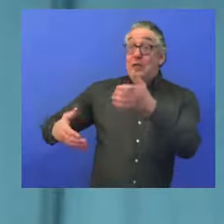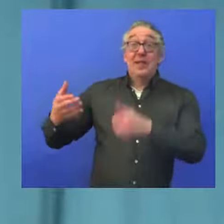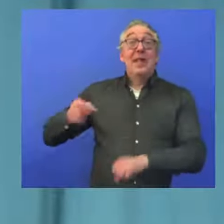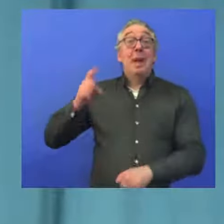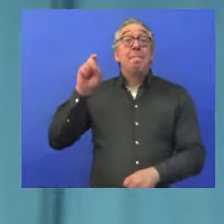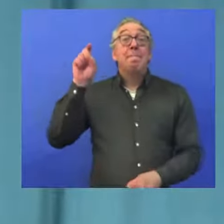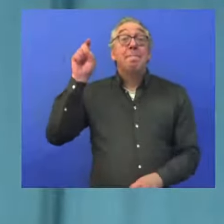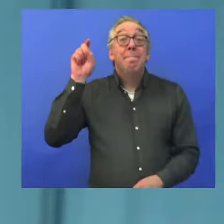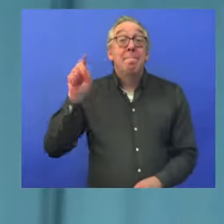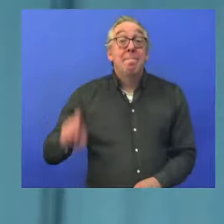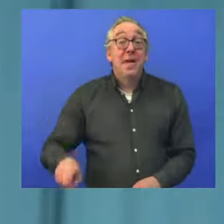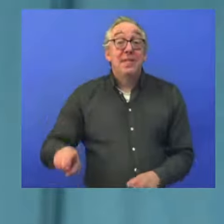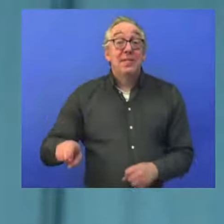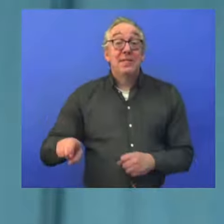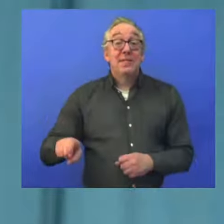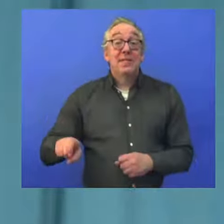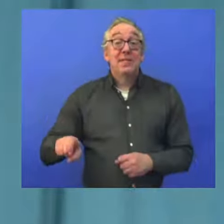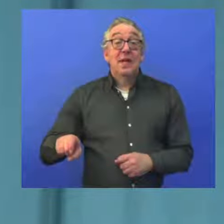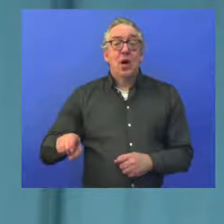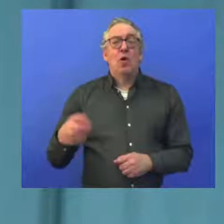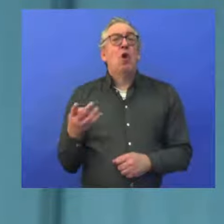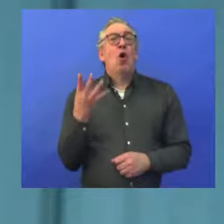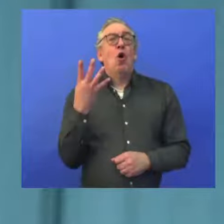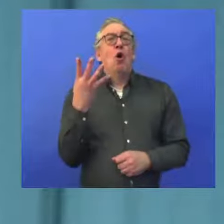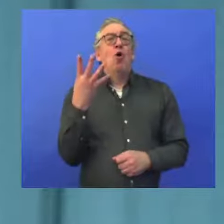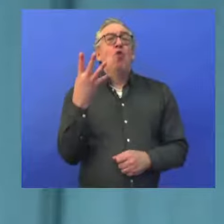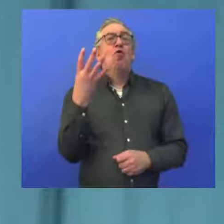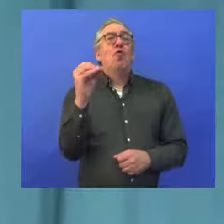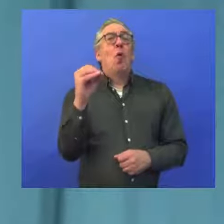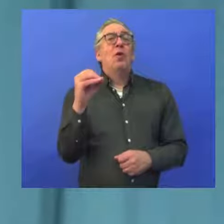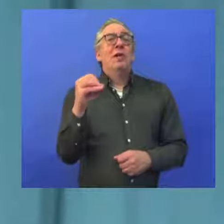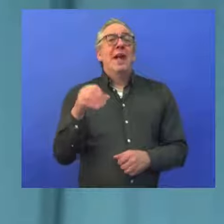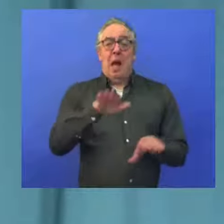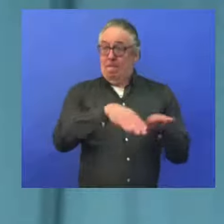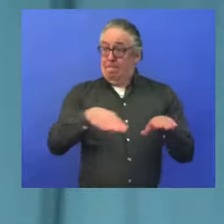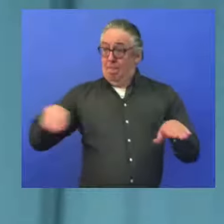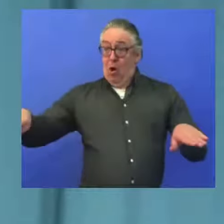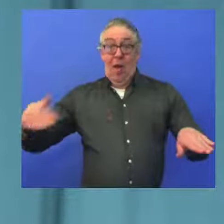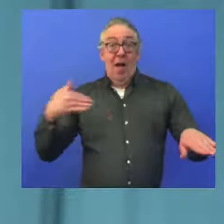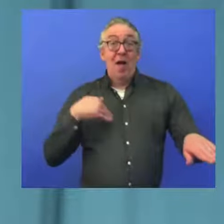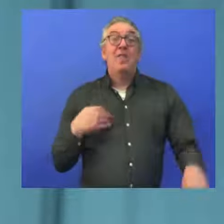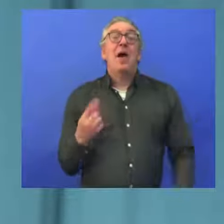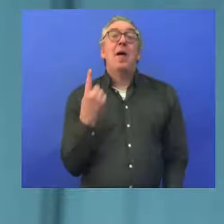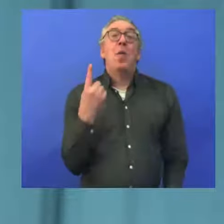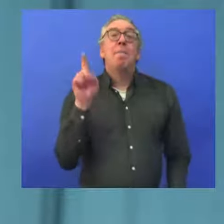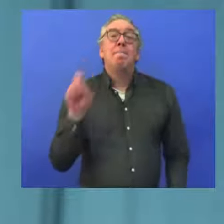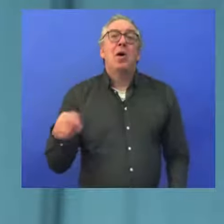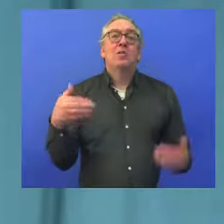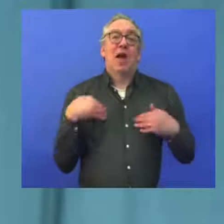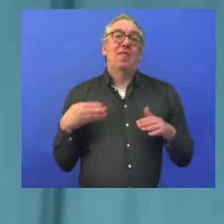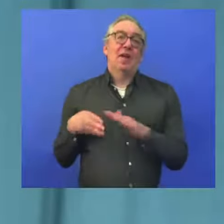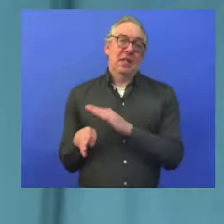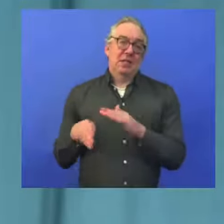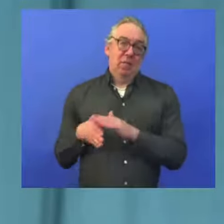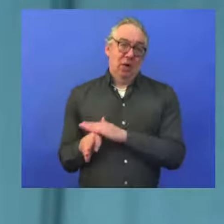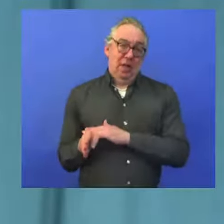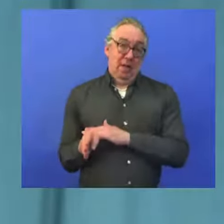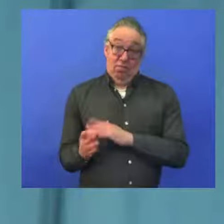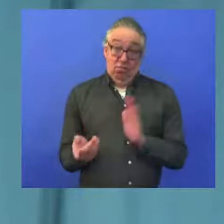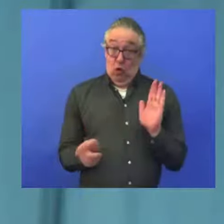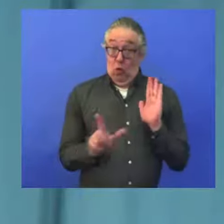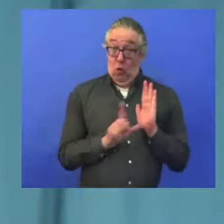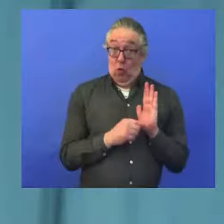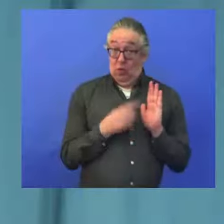40 that you sign in whatever way, and there are accessibility rights, rules